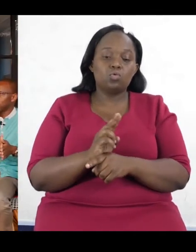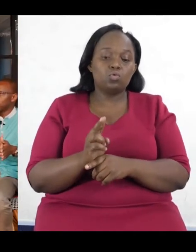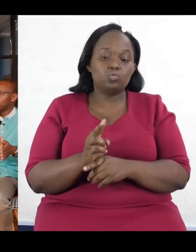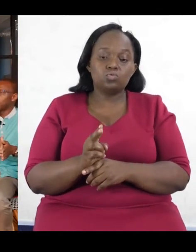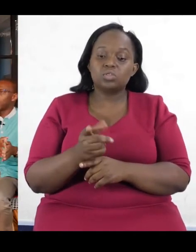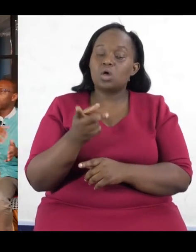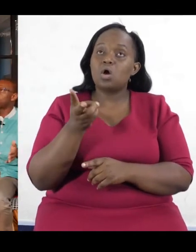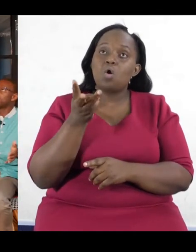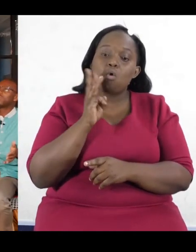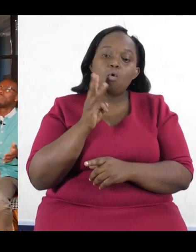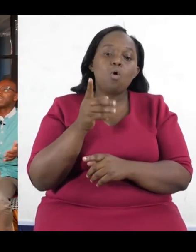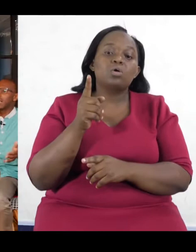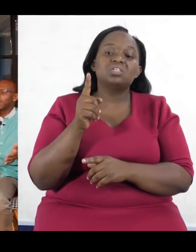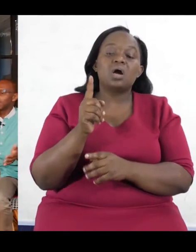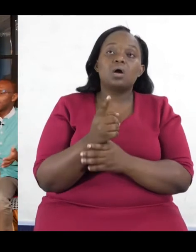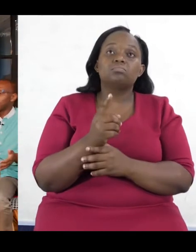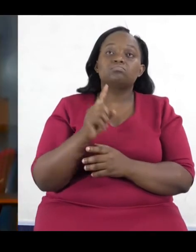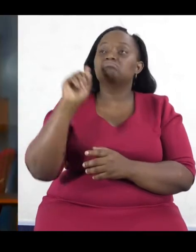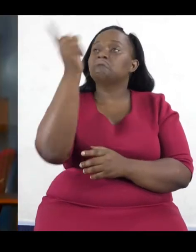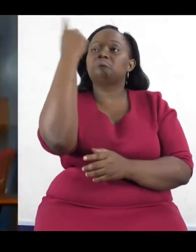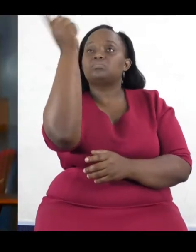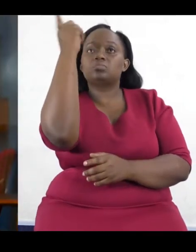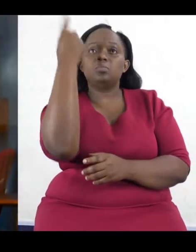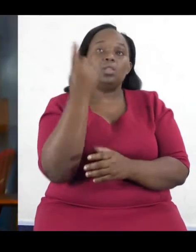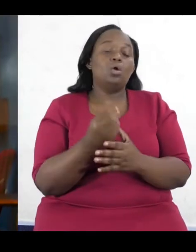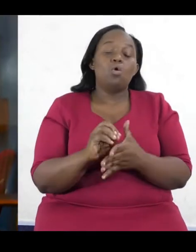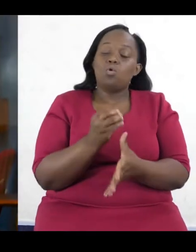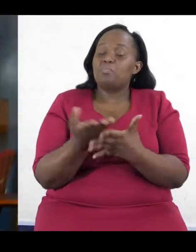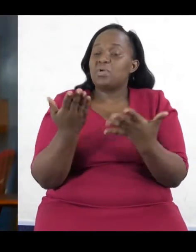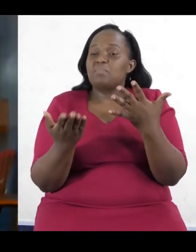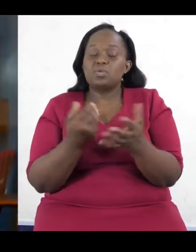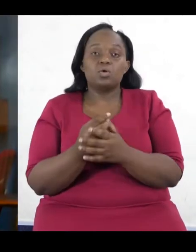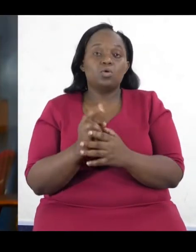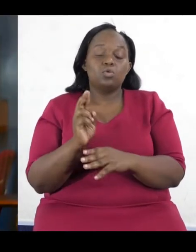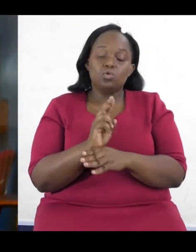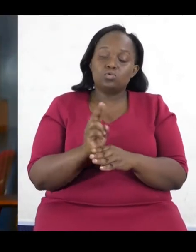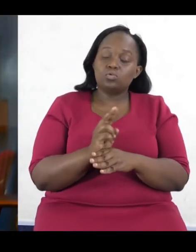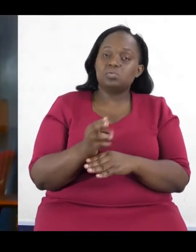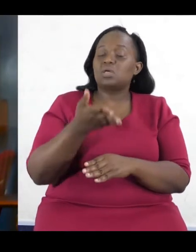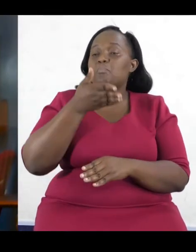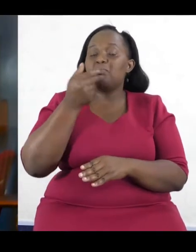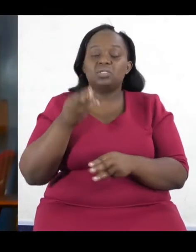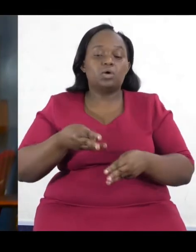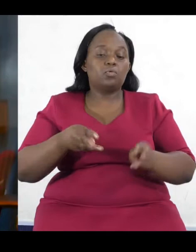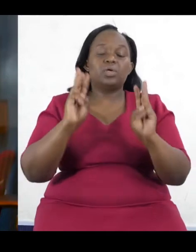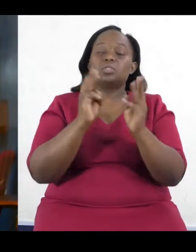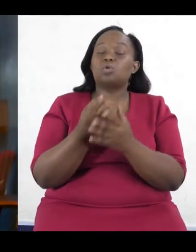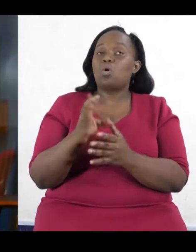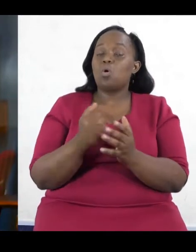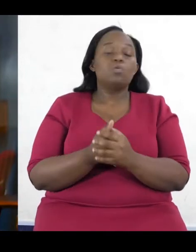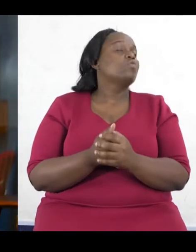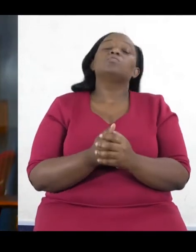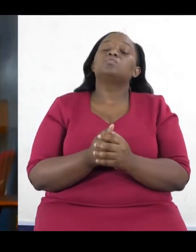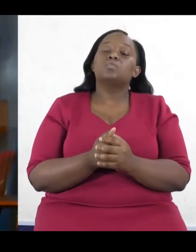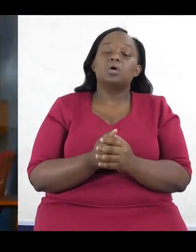have, whereby we are not using sprinklers while we can use more efficient water systems. So those are the kind of things we should look at for